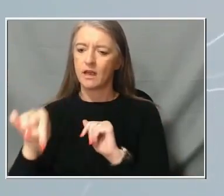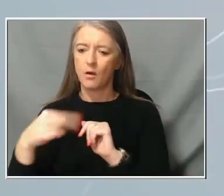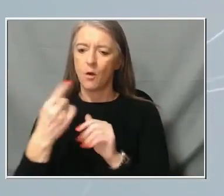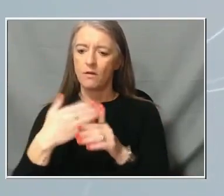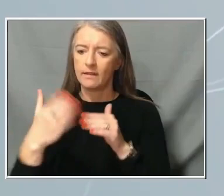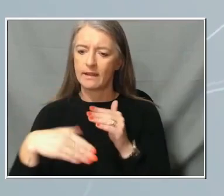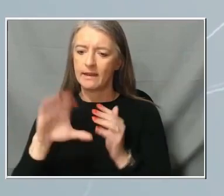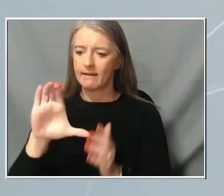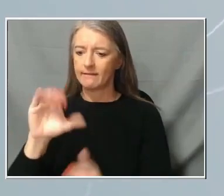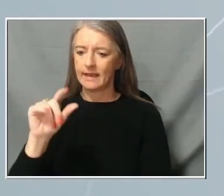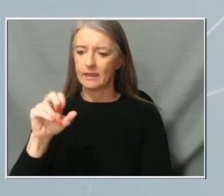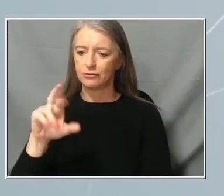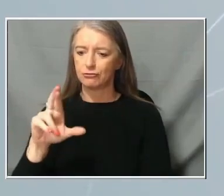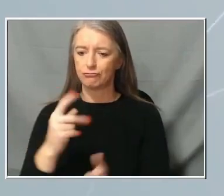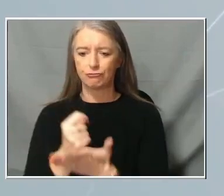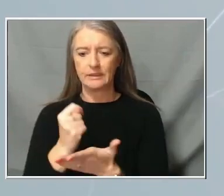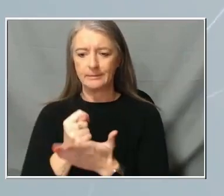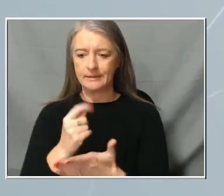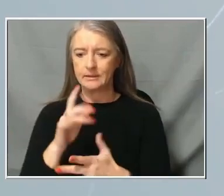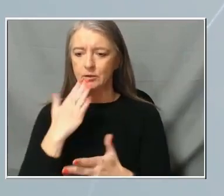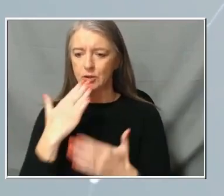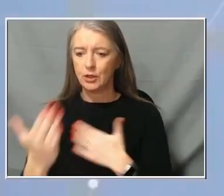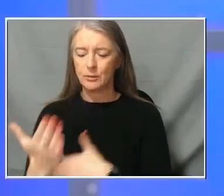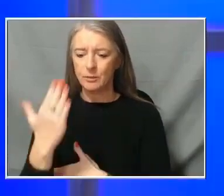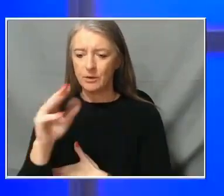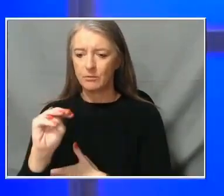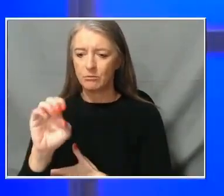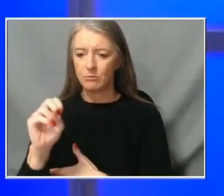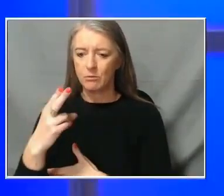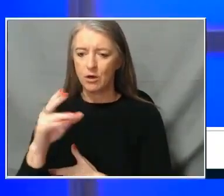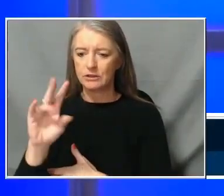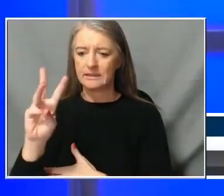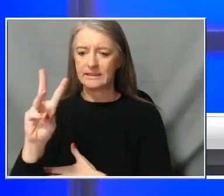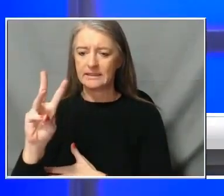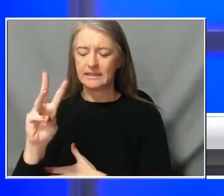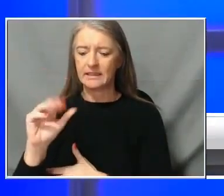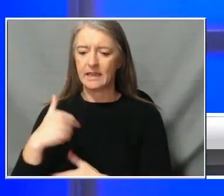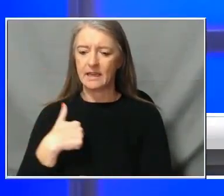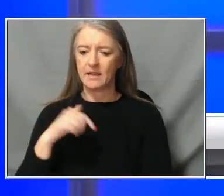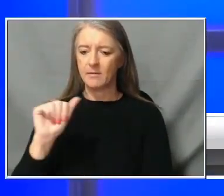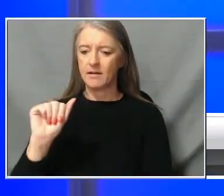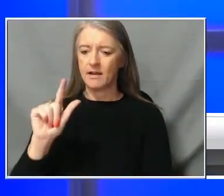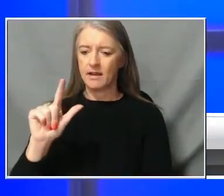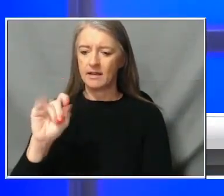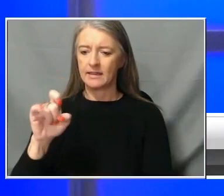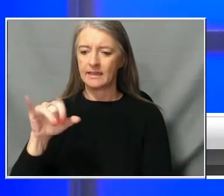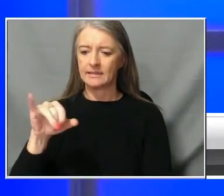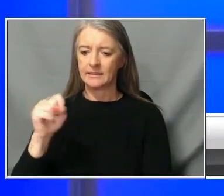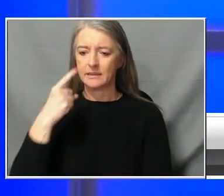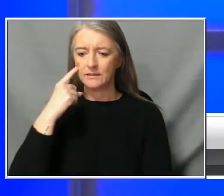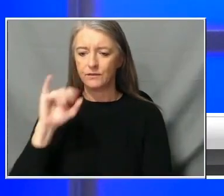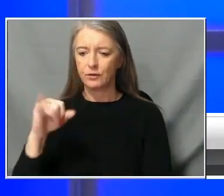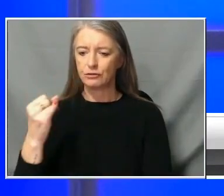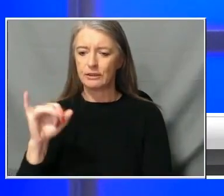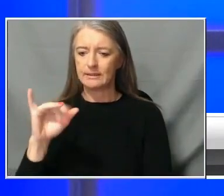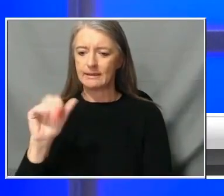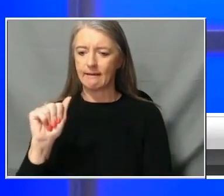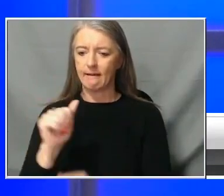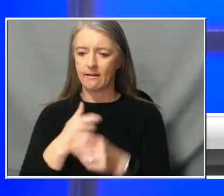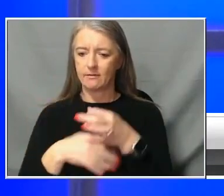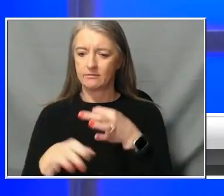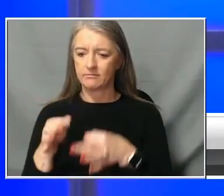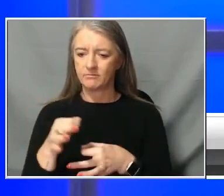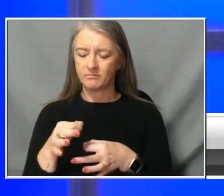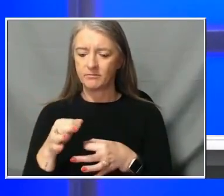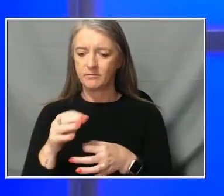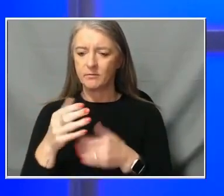cancer treatment. Good morning. It's Monday, March 6th. I'm Alexis Del Cid in for Jessica Lovell. Welcome to the Morning Medical Update. Today you'll